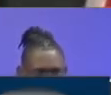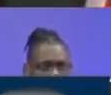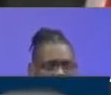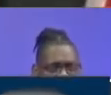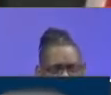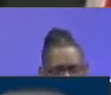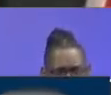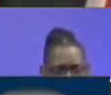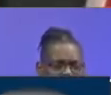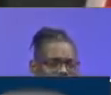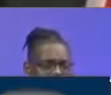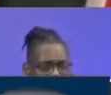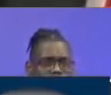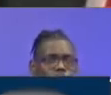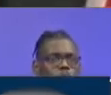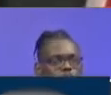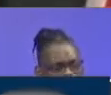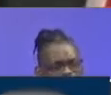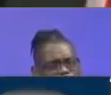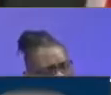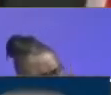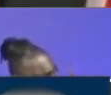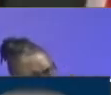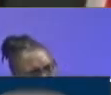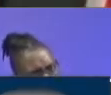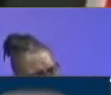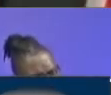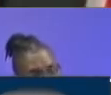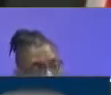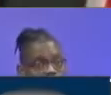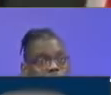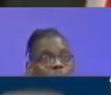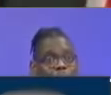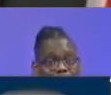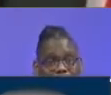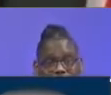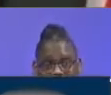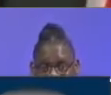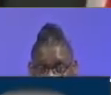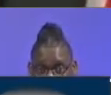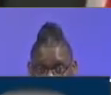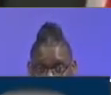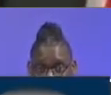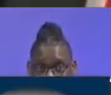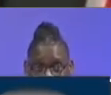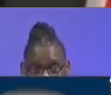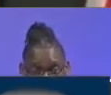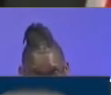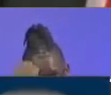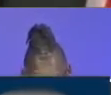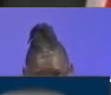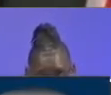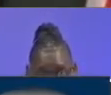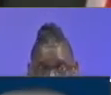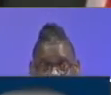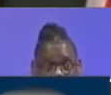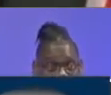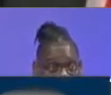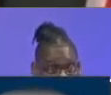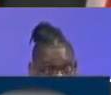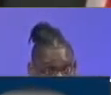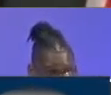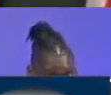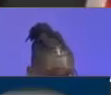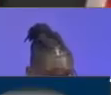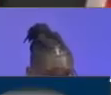sure that the list of people that you mentioned there, they are part of the national effort in understanding that there's a pandemic